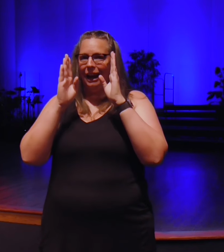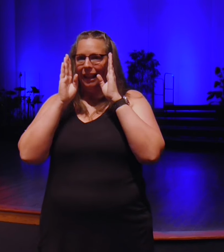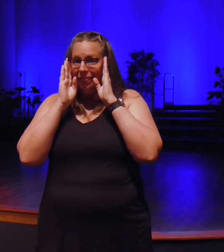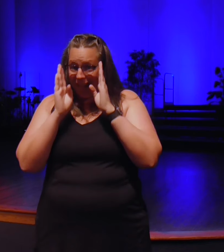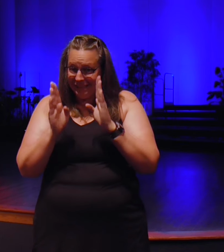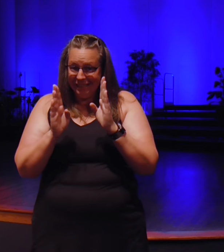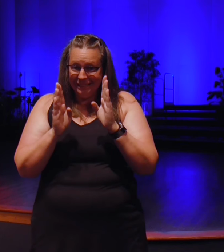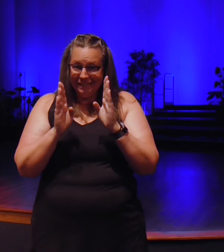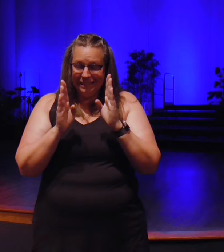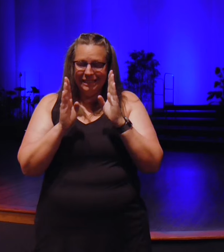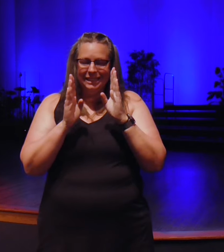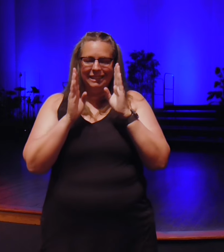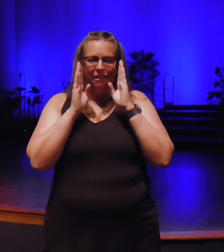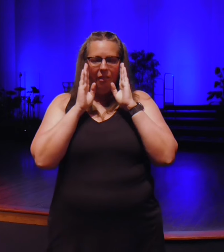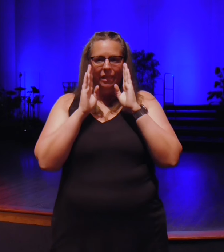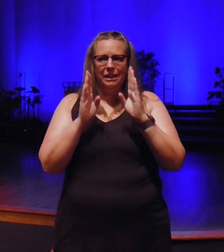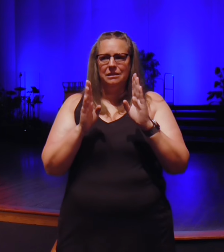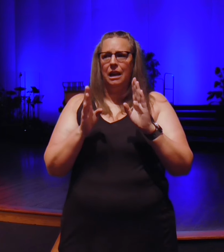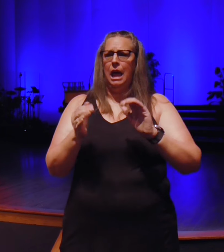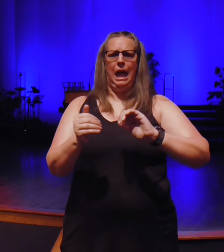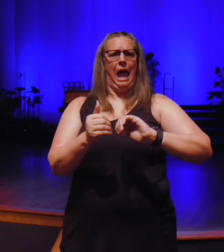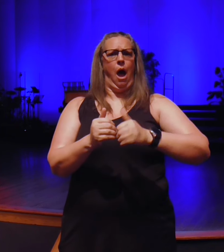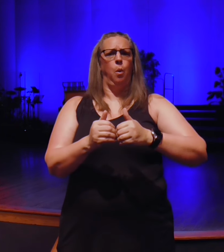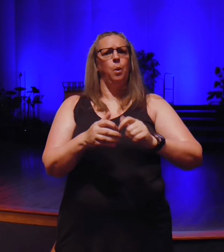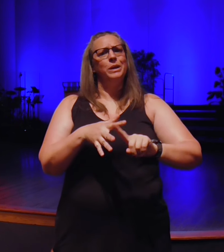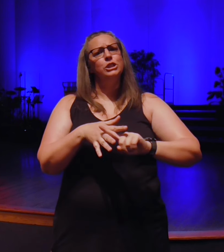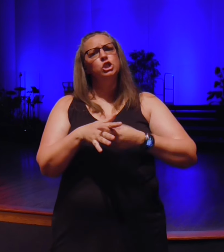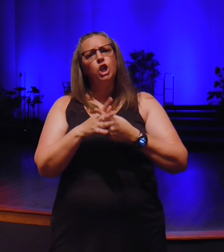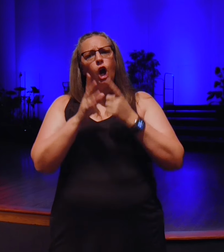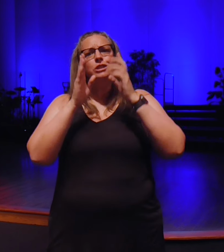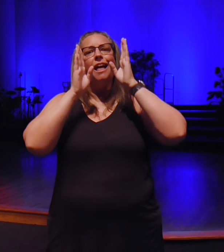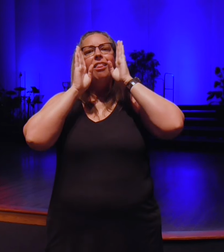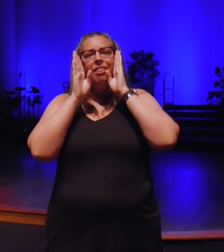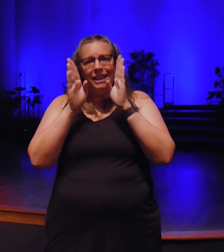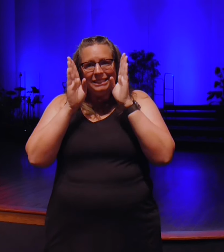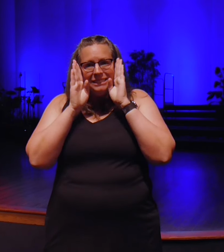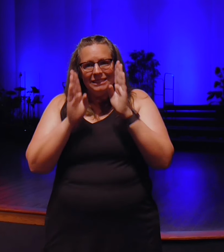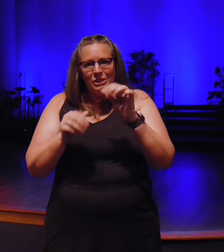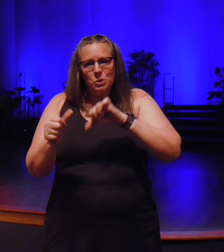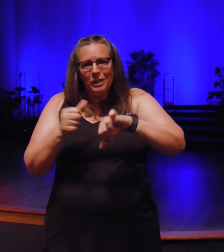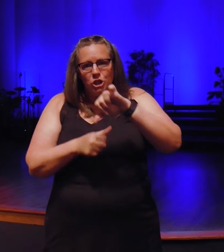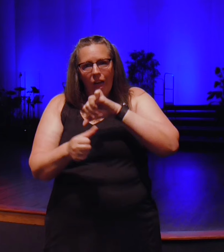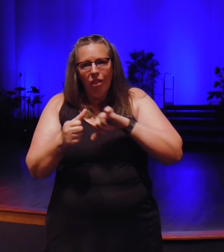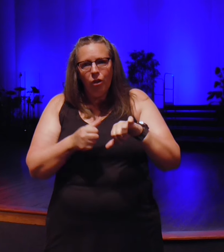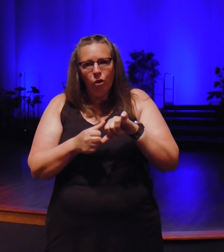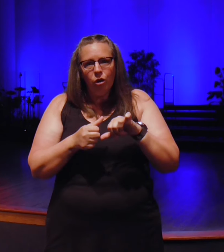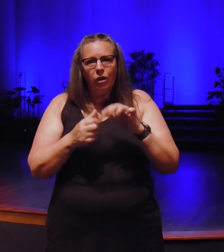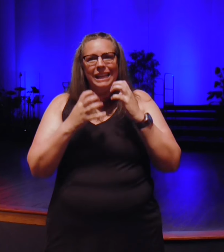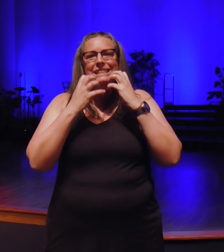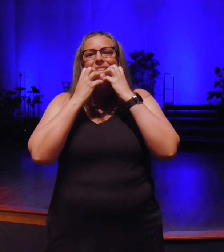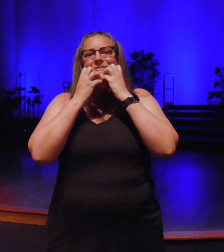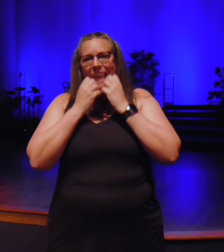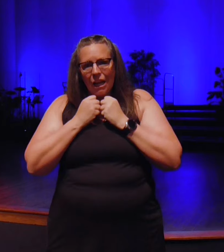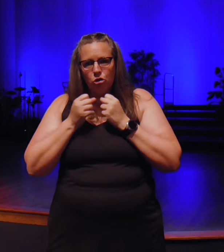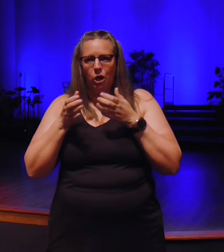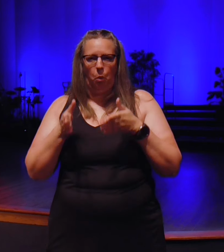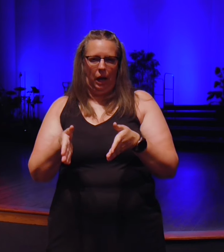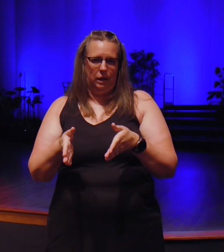How can we start listening to one another in a more sacred, meaningful